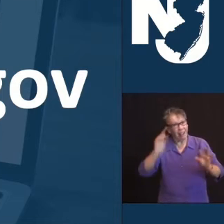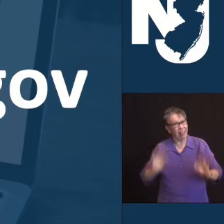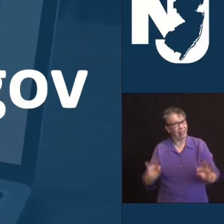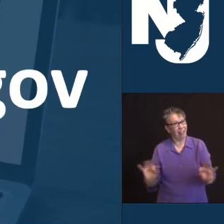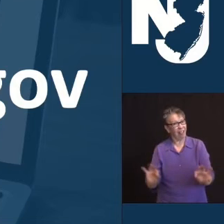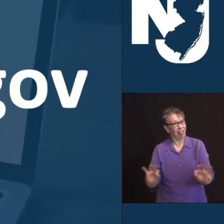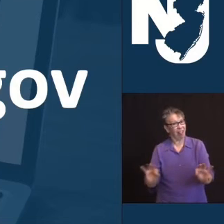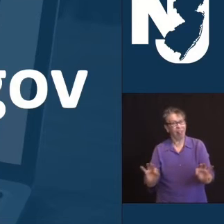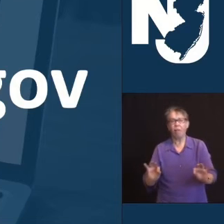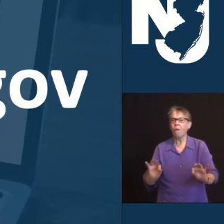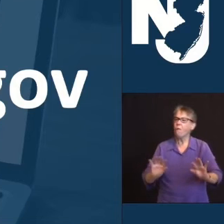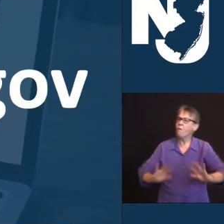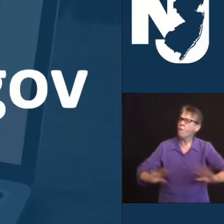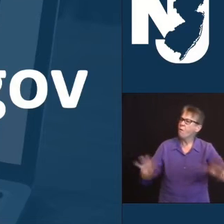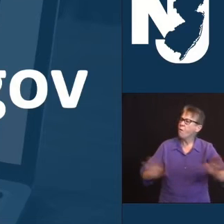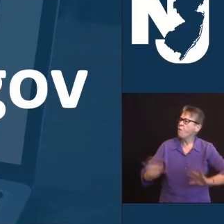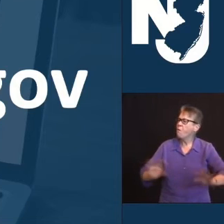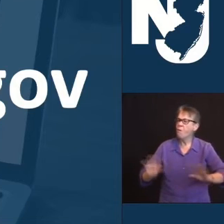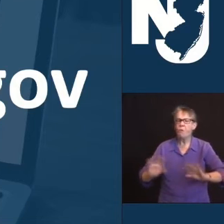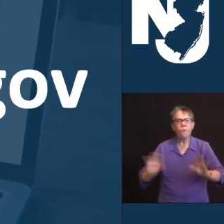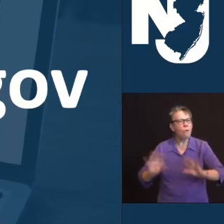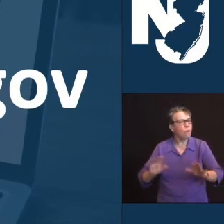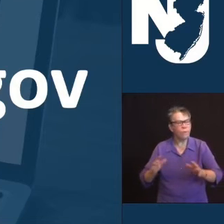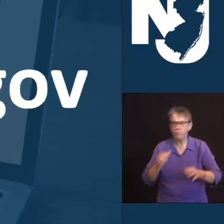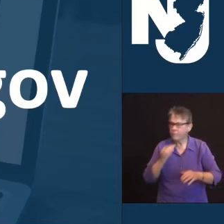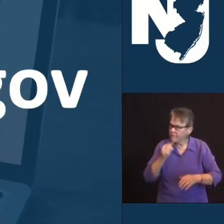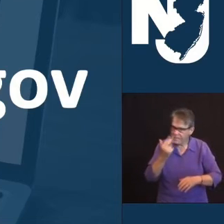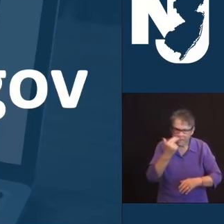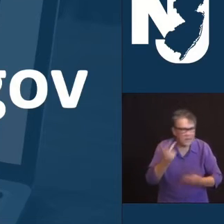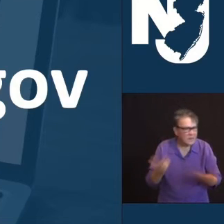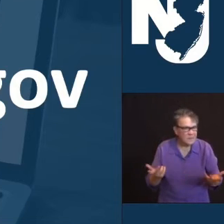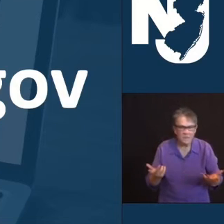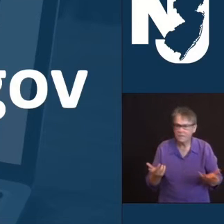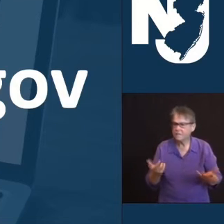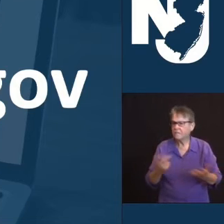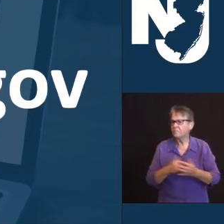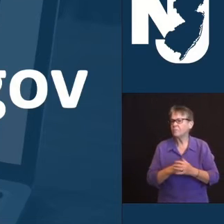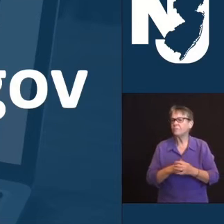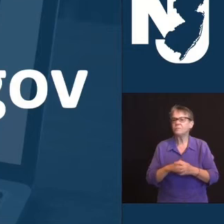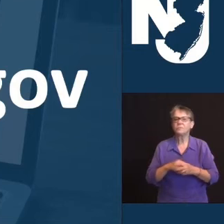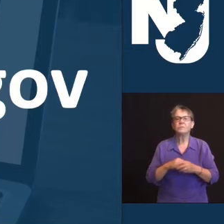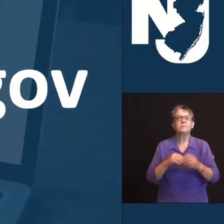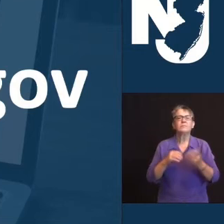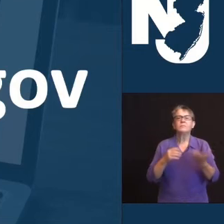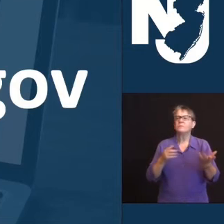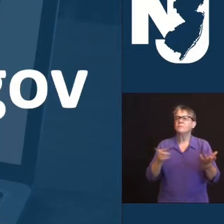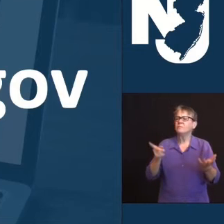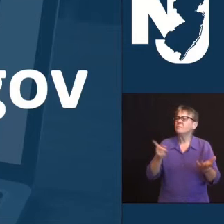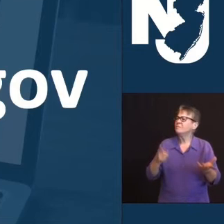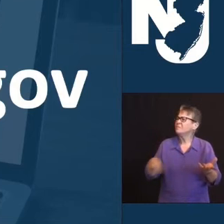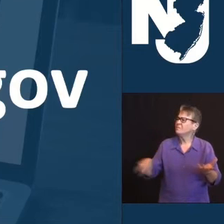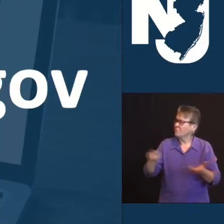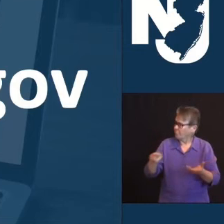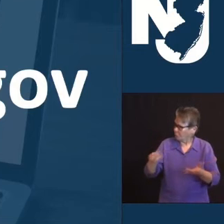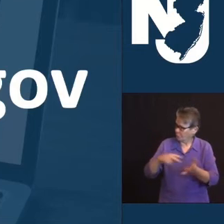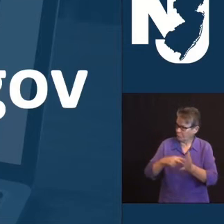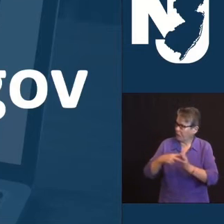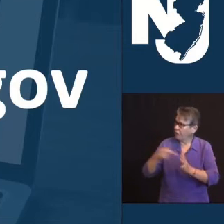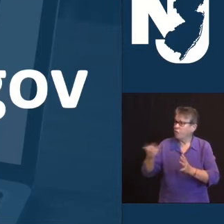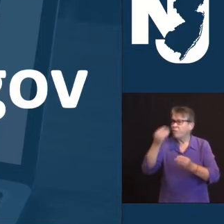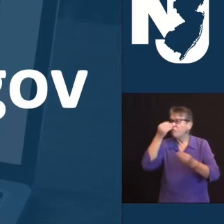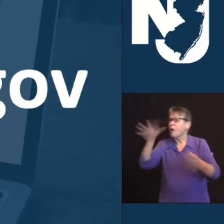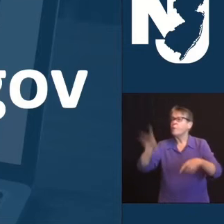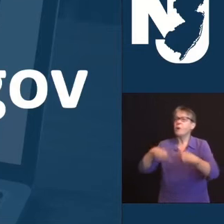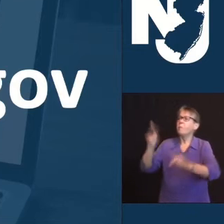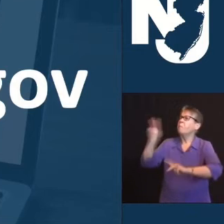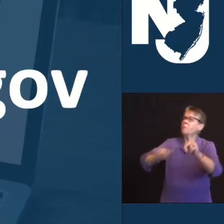show your true self. You show you don't care about your community. You show you don't care about your customers or your employees. You